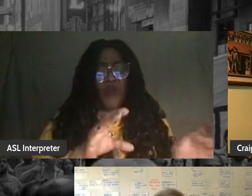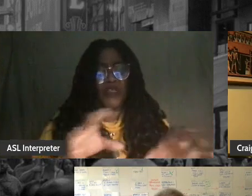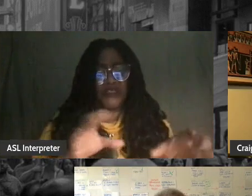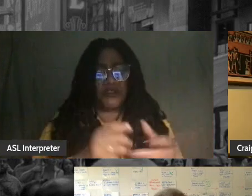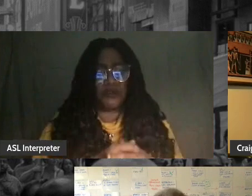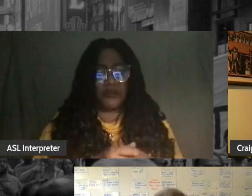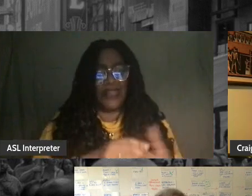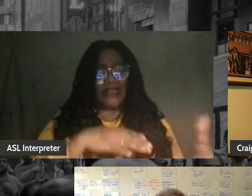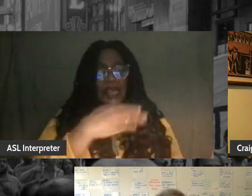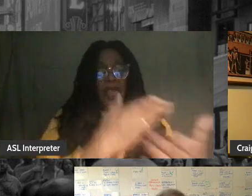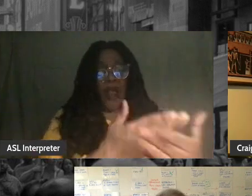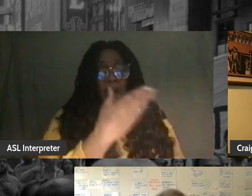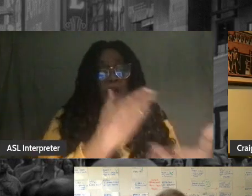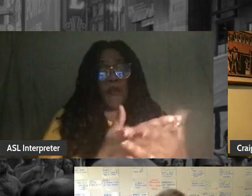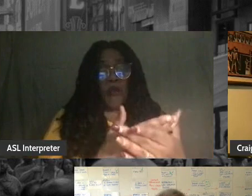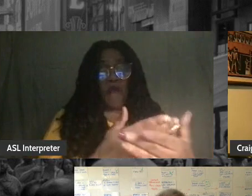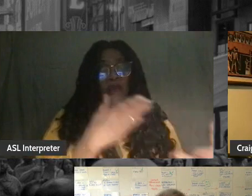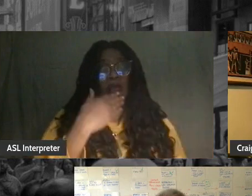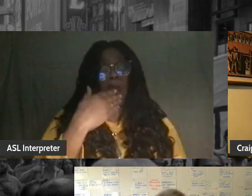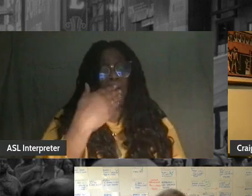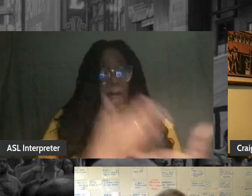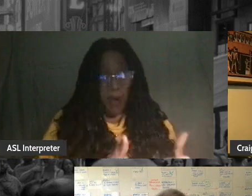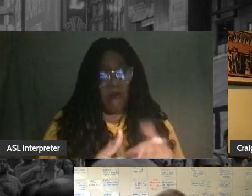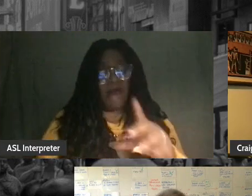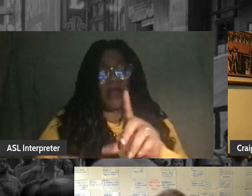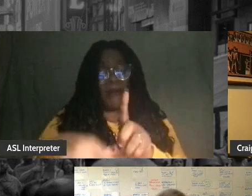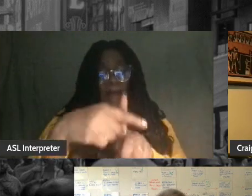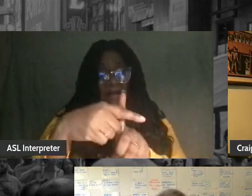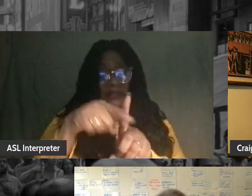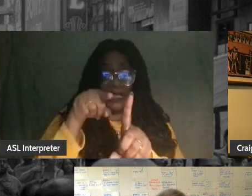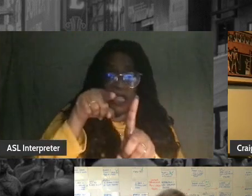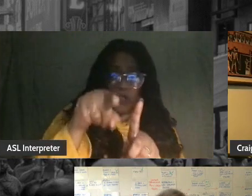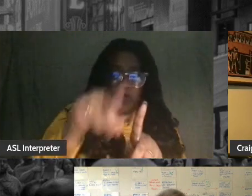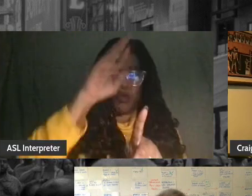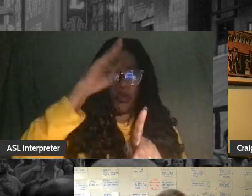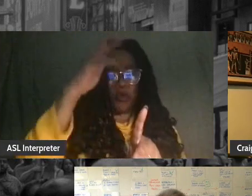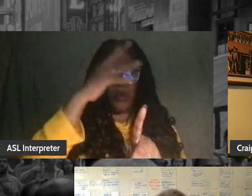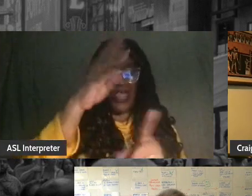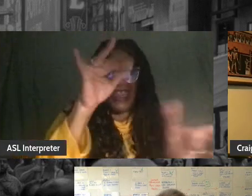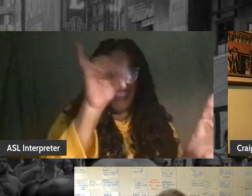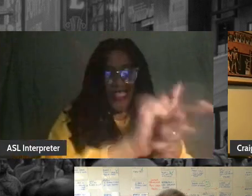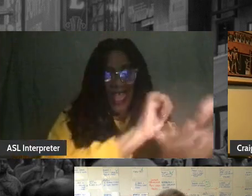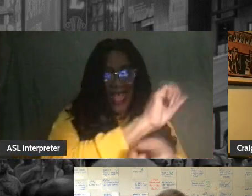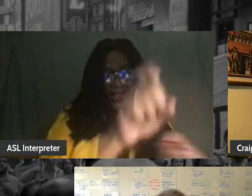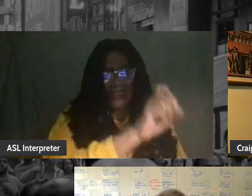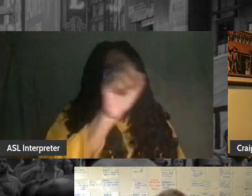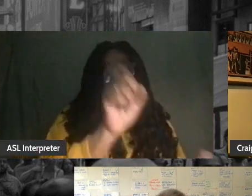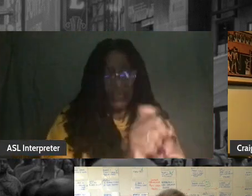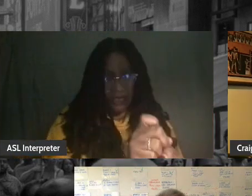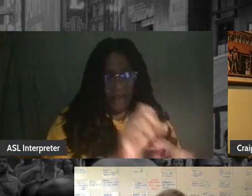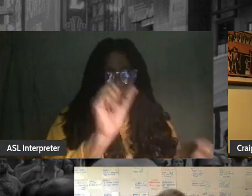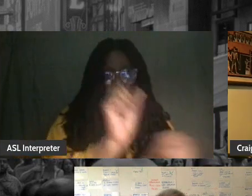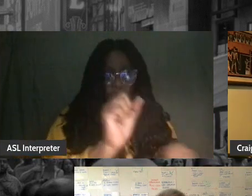is proof positive that you actually created this work on a specific date.